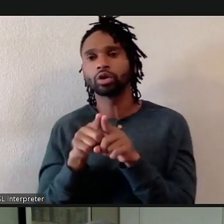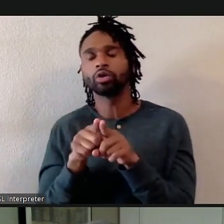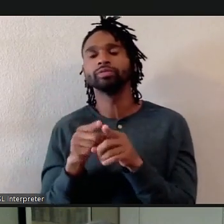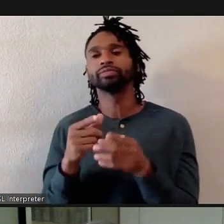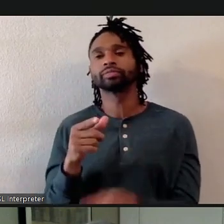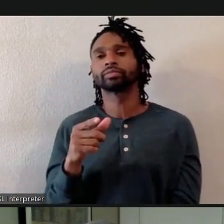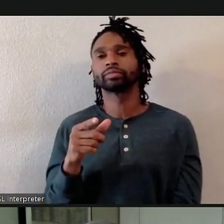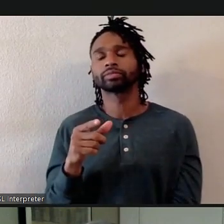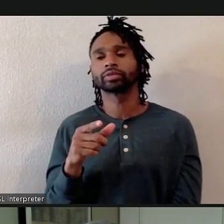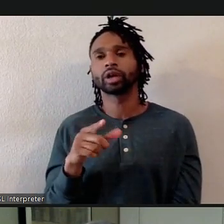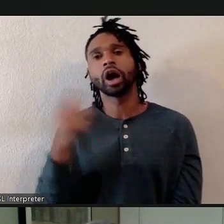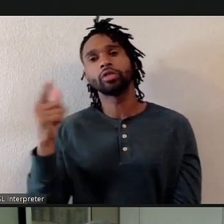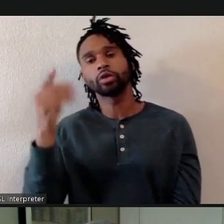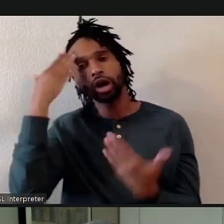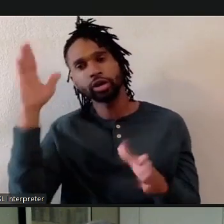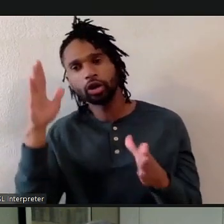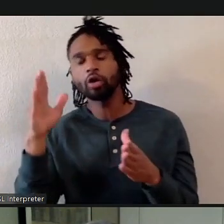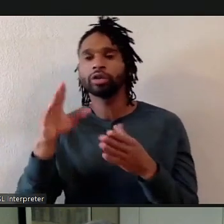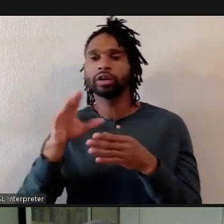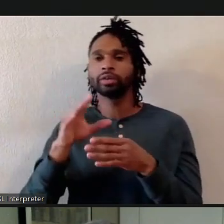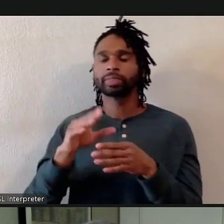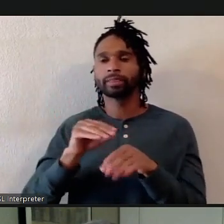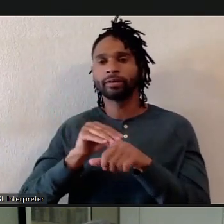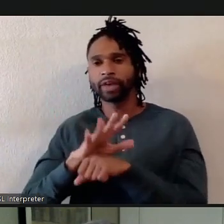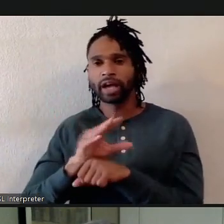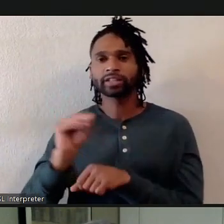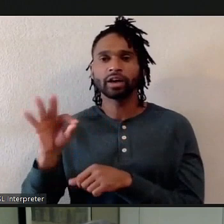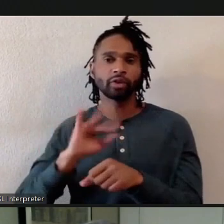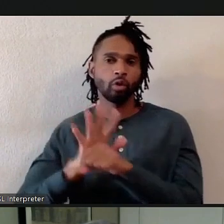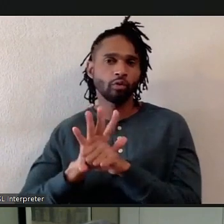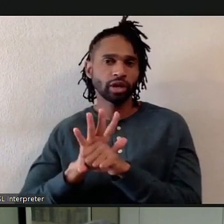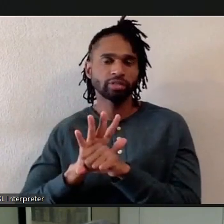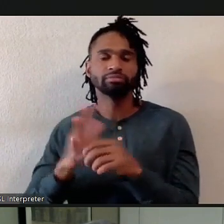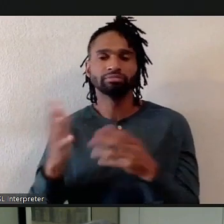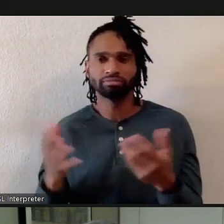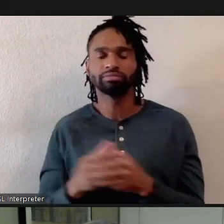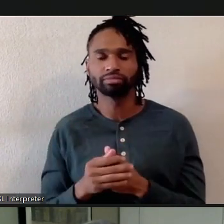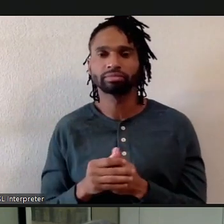around what the long-term effects of these COVID illnesses might be.